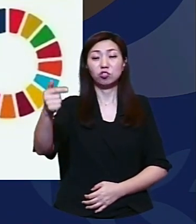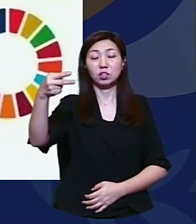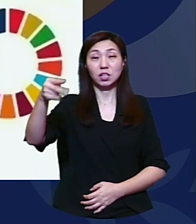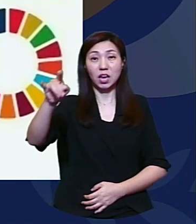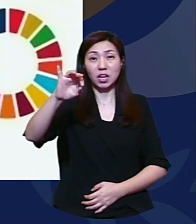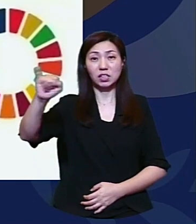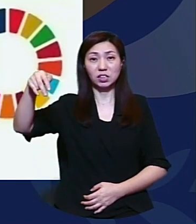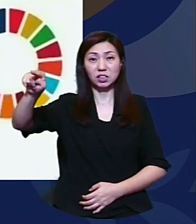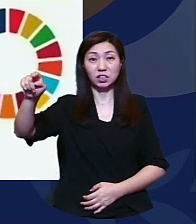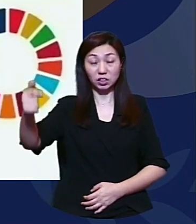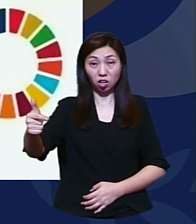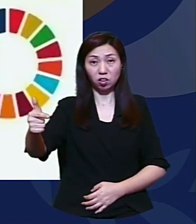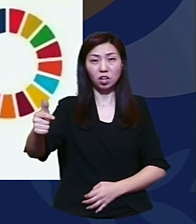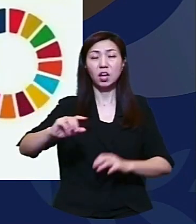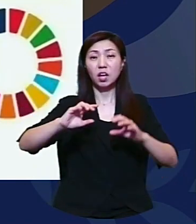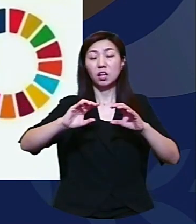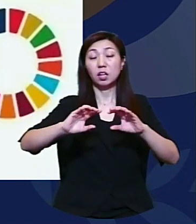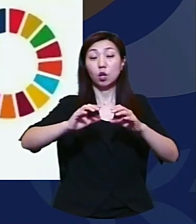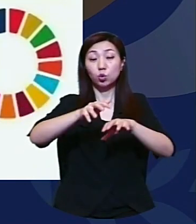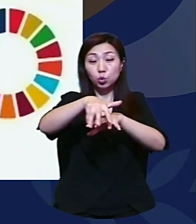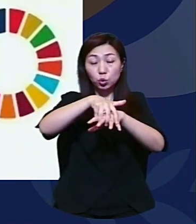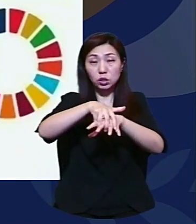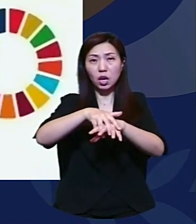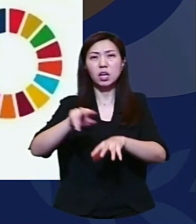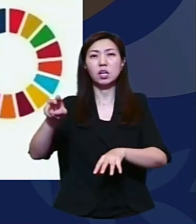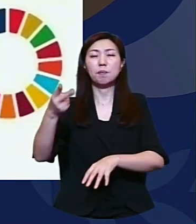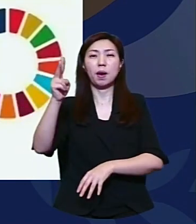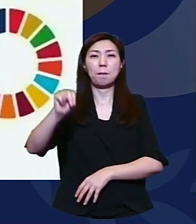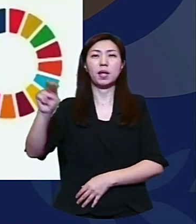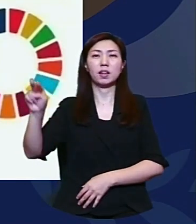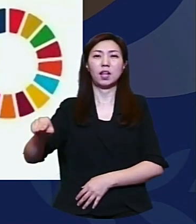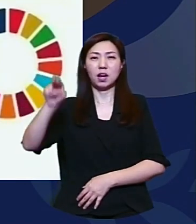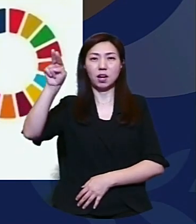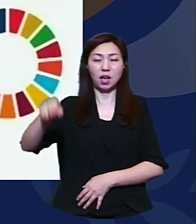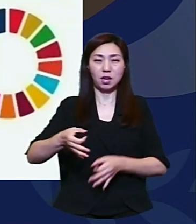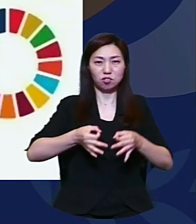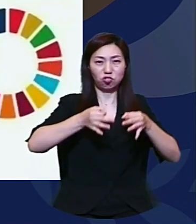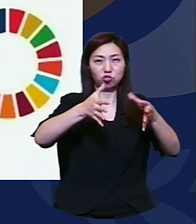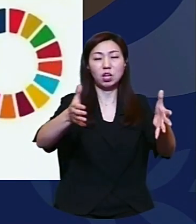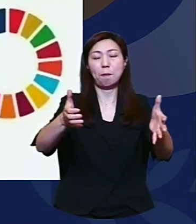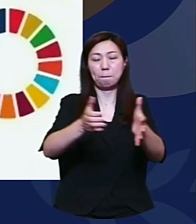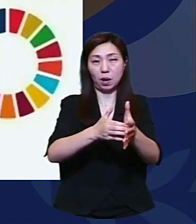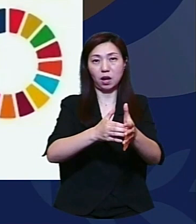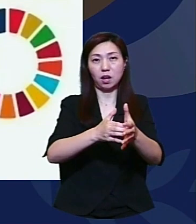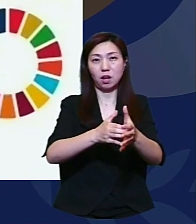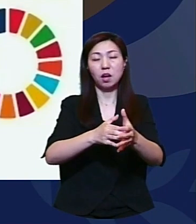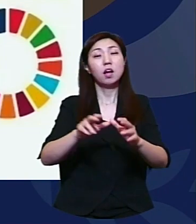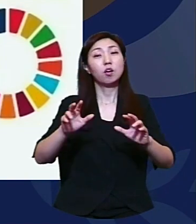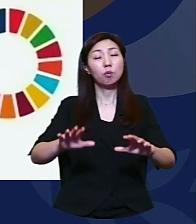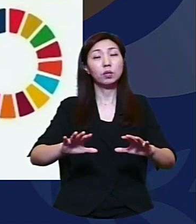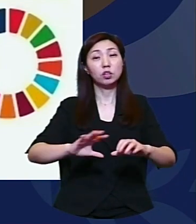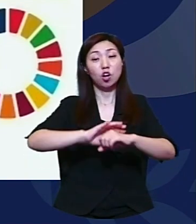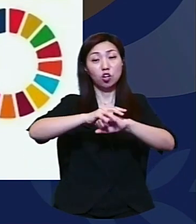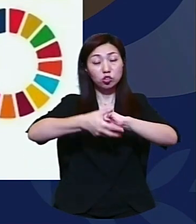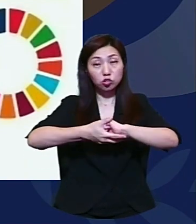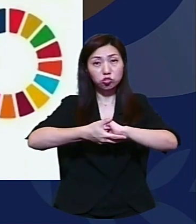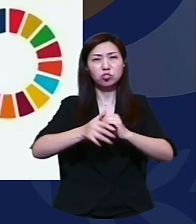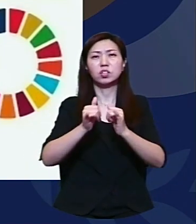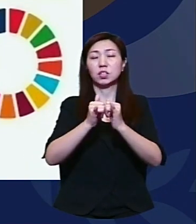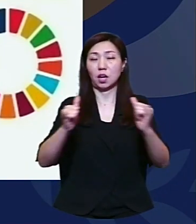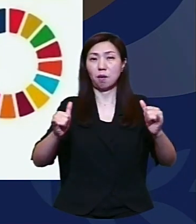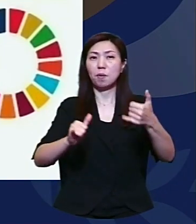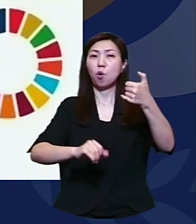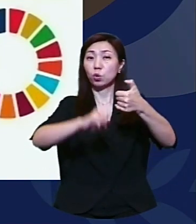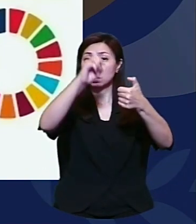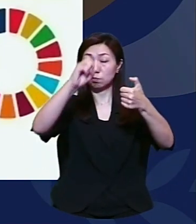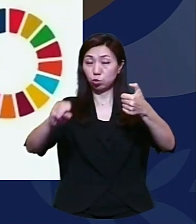the challenges associated with connecting the second half of humanity are immense, I think so